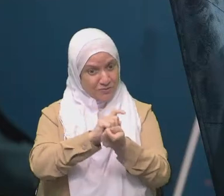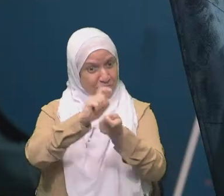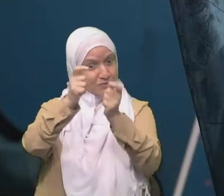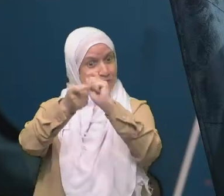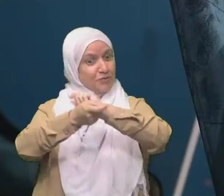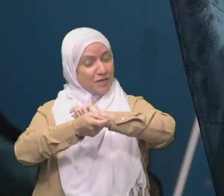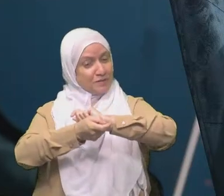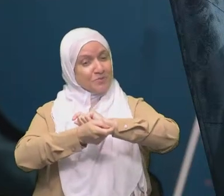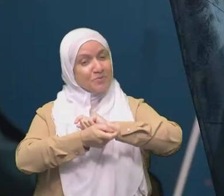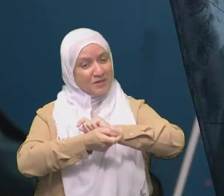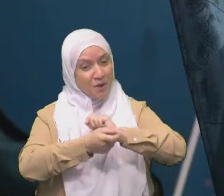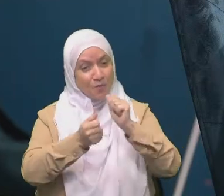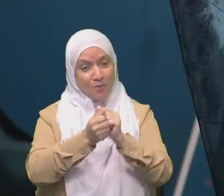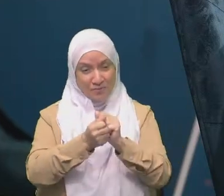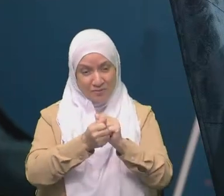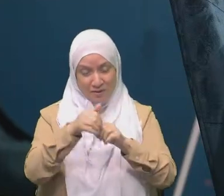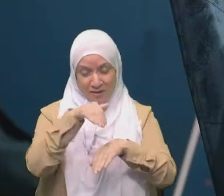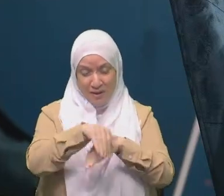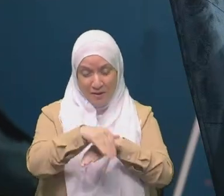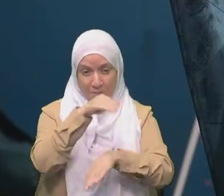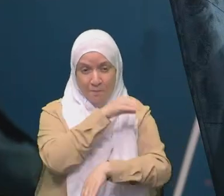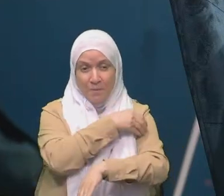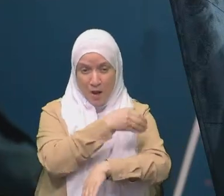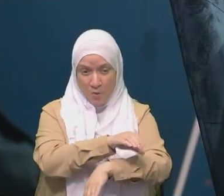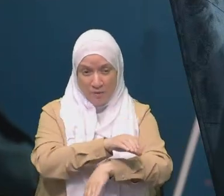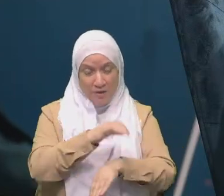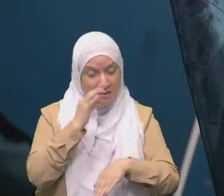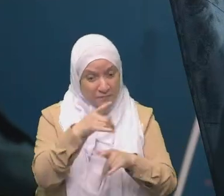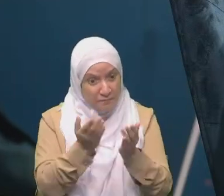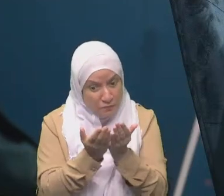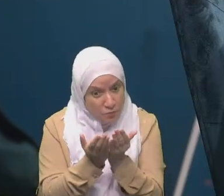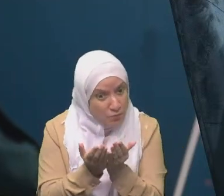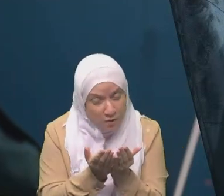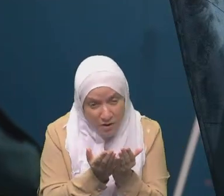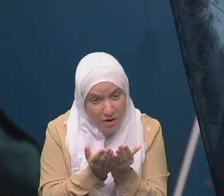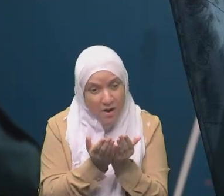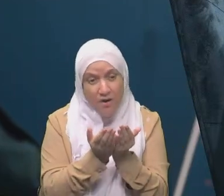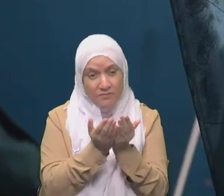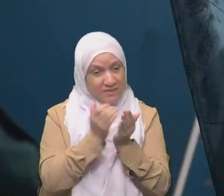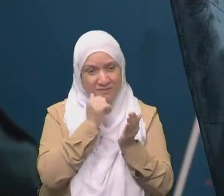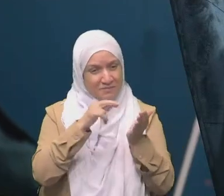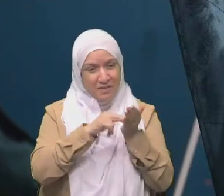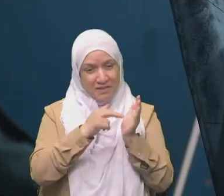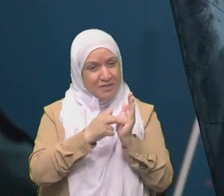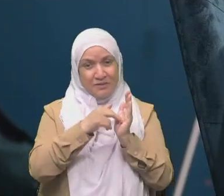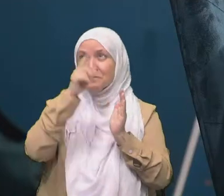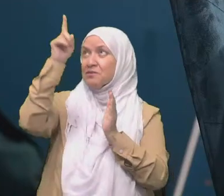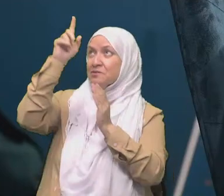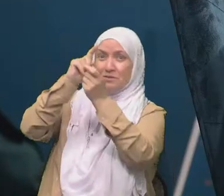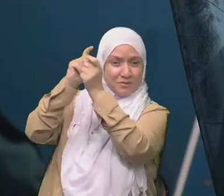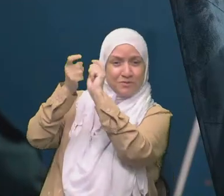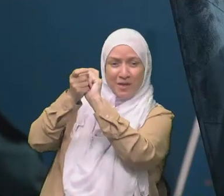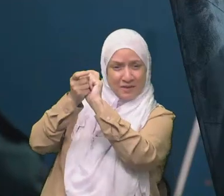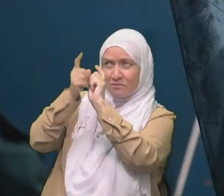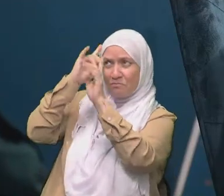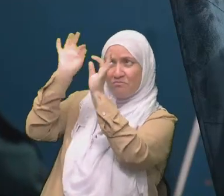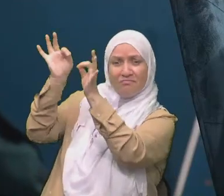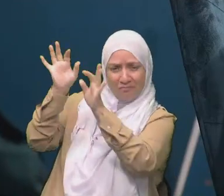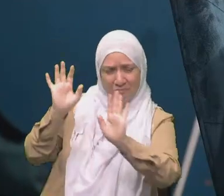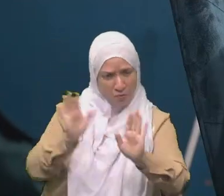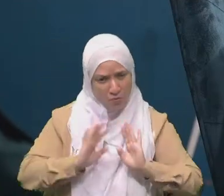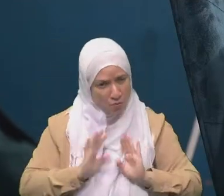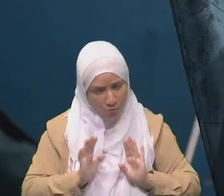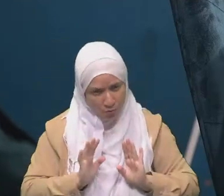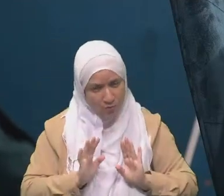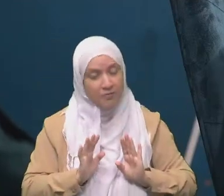necessarily changing what Allah had decreed for you. So many people, they make dua in the last minute. And they forget